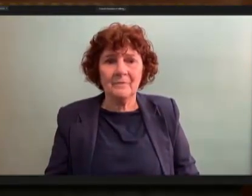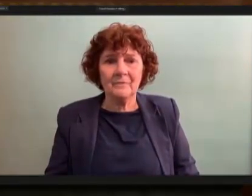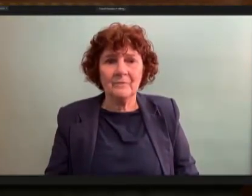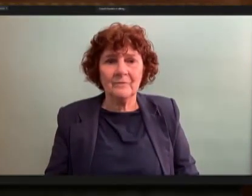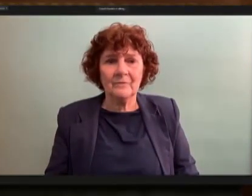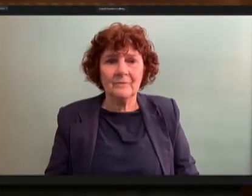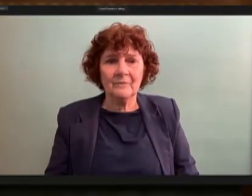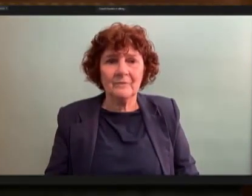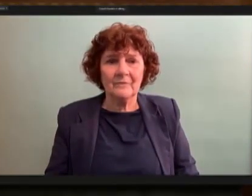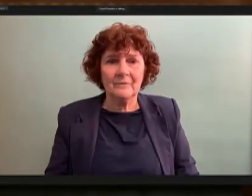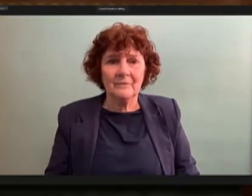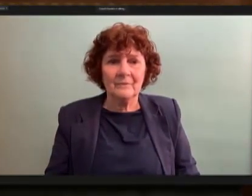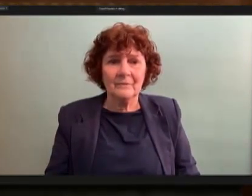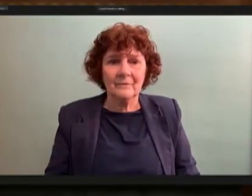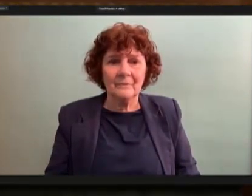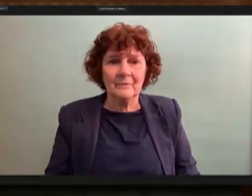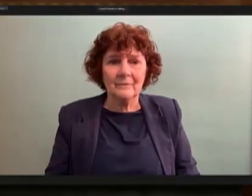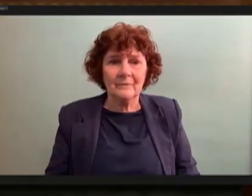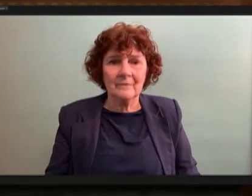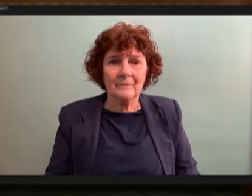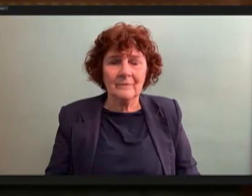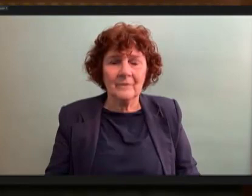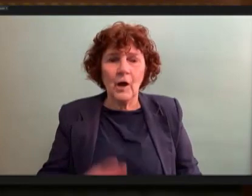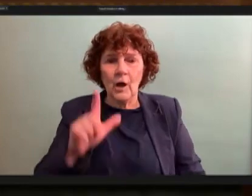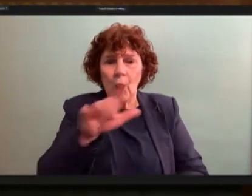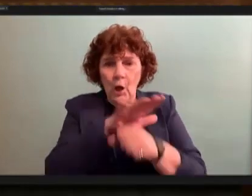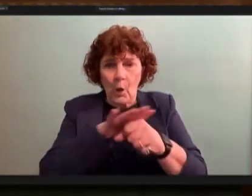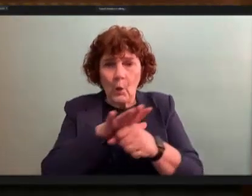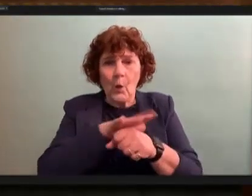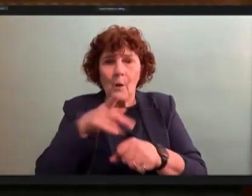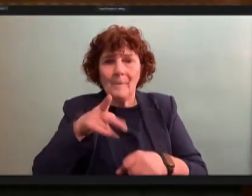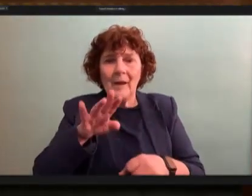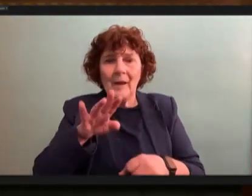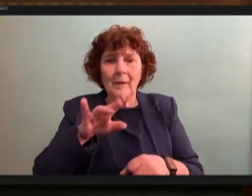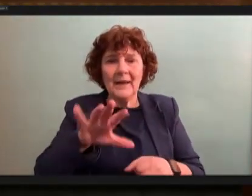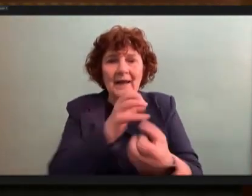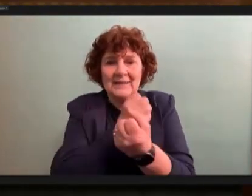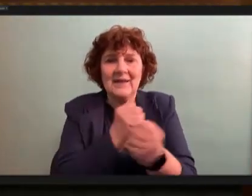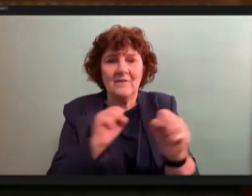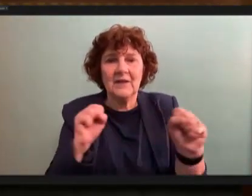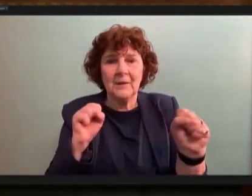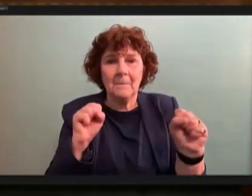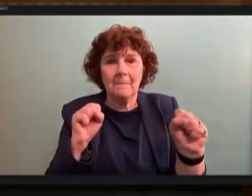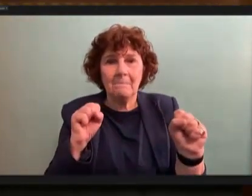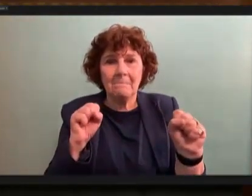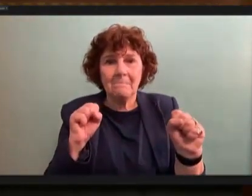local, public, safety.